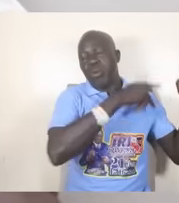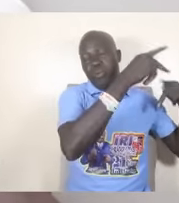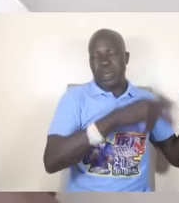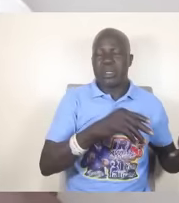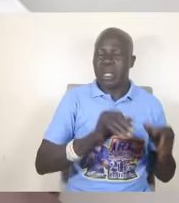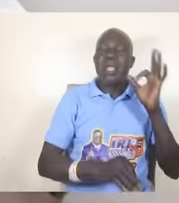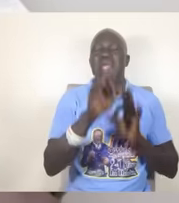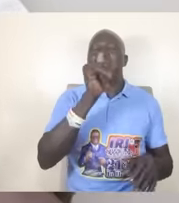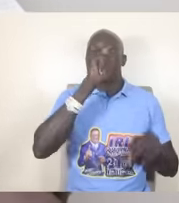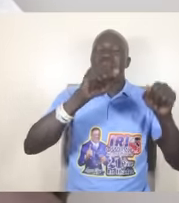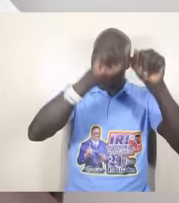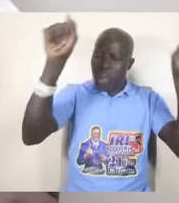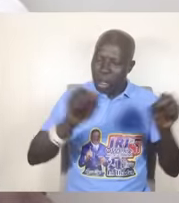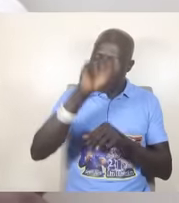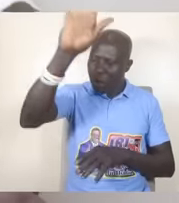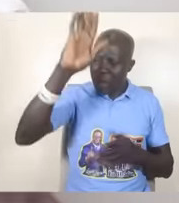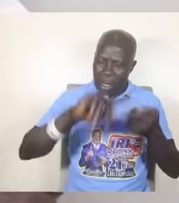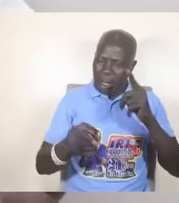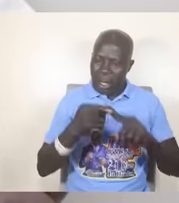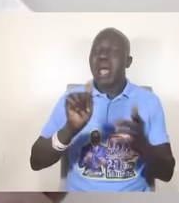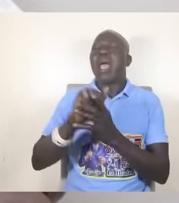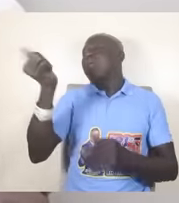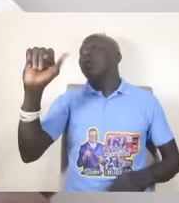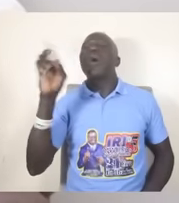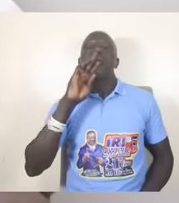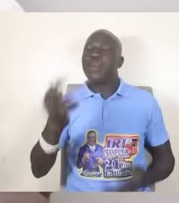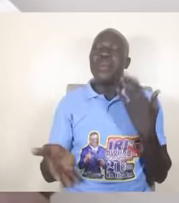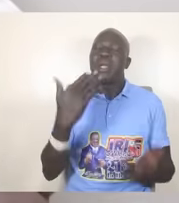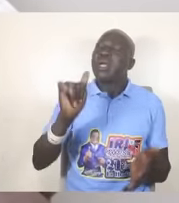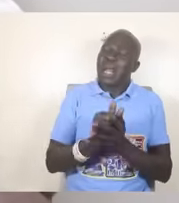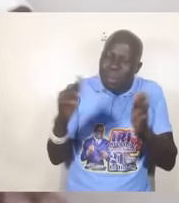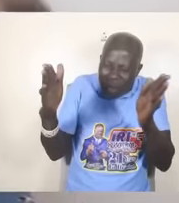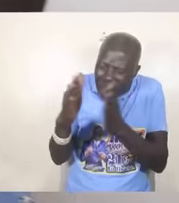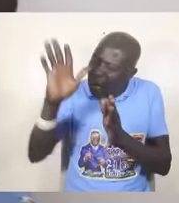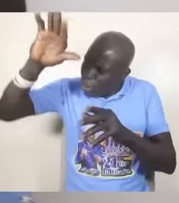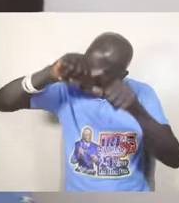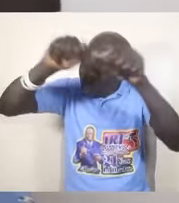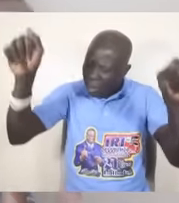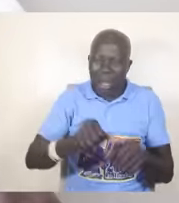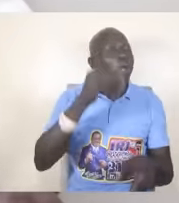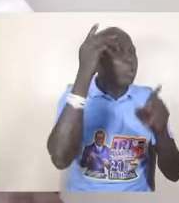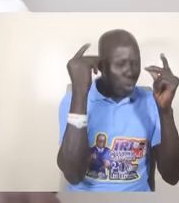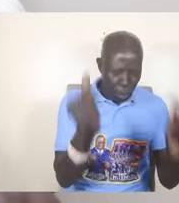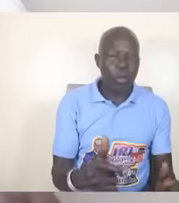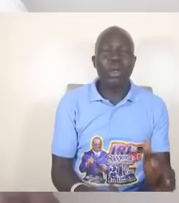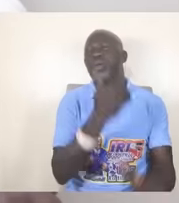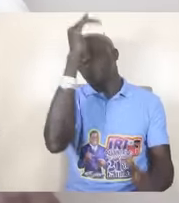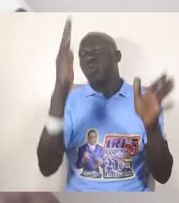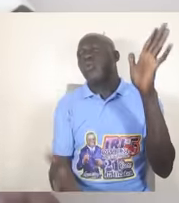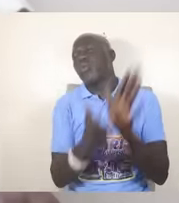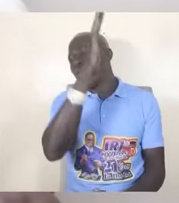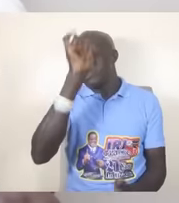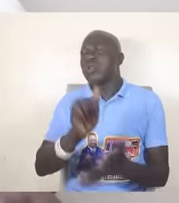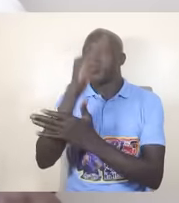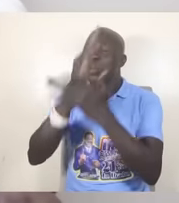I do not know what I'm doing. Timbawa la gbegbe re. Ifa mi your neighbor. If you keep it over. Wherever you may be. Baba ti so mo be. What is next? Sare mo bo. Quick come quickly. Ah, baba